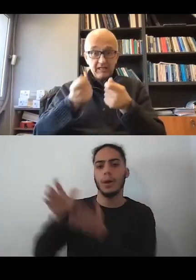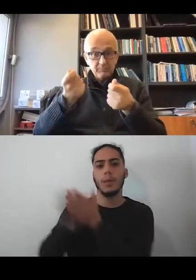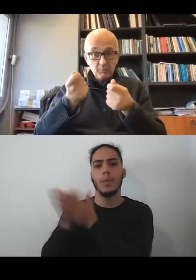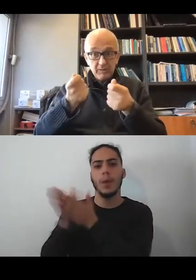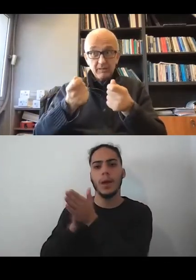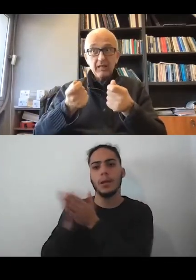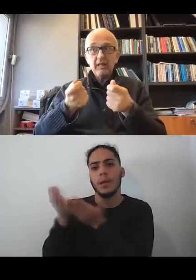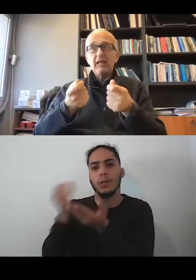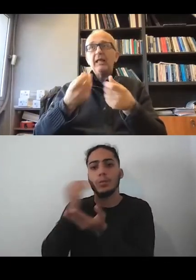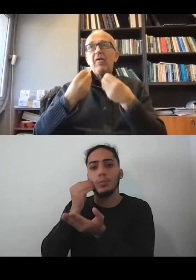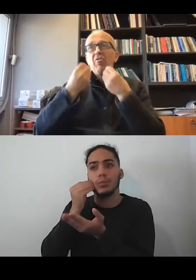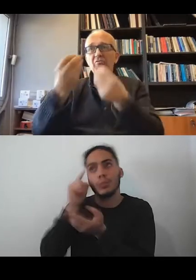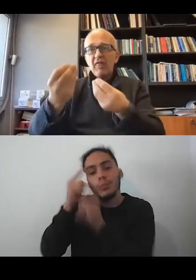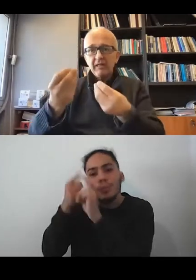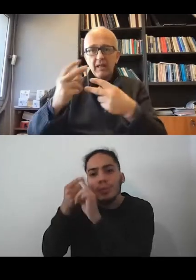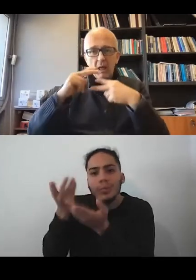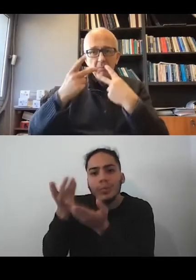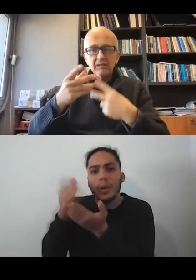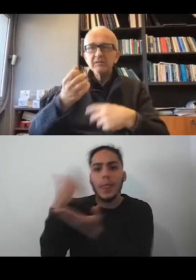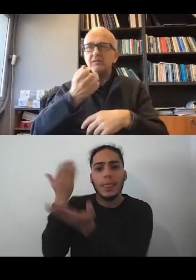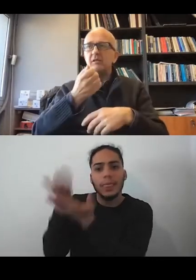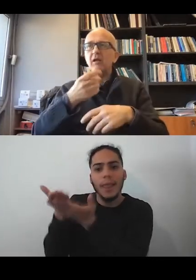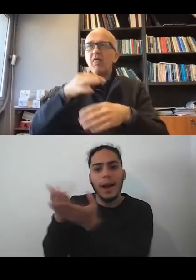to the users